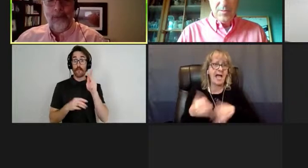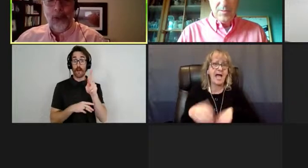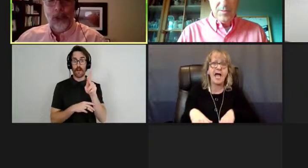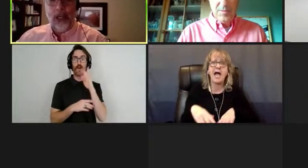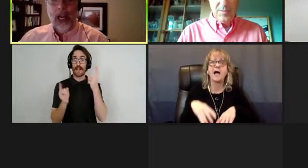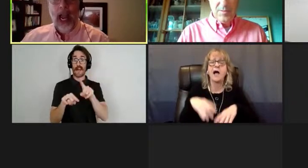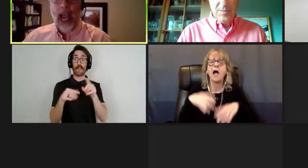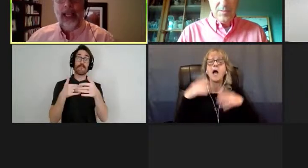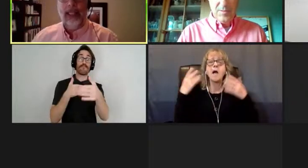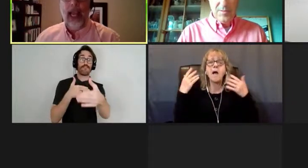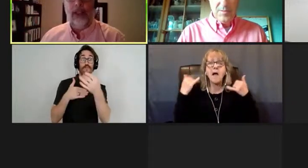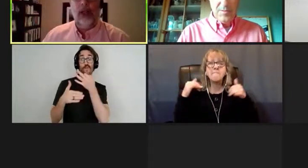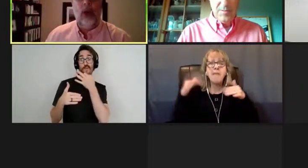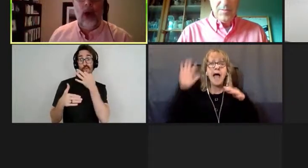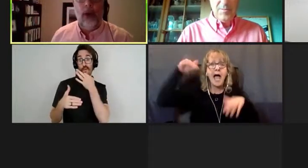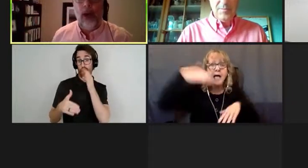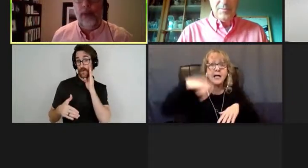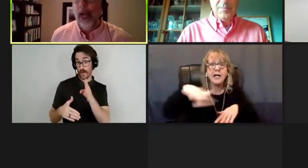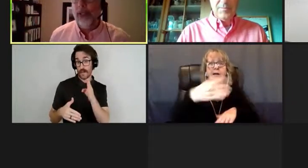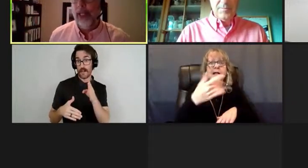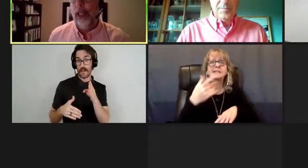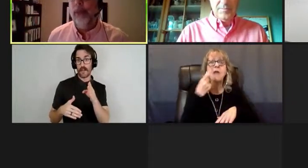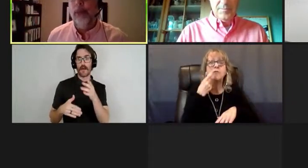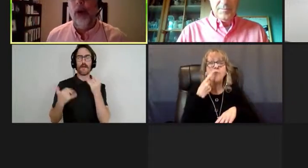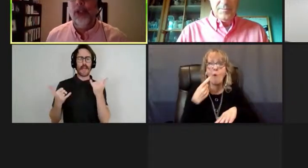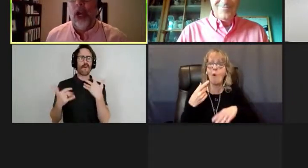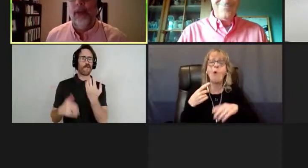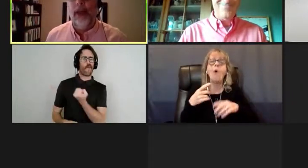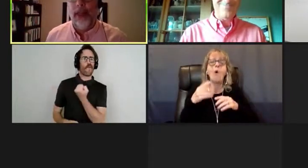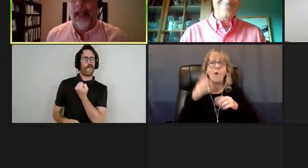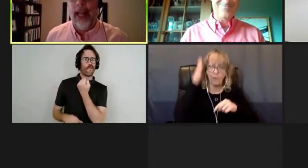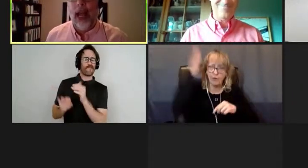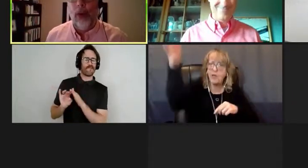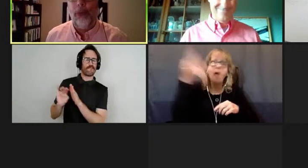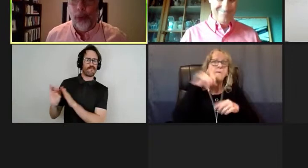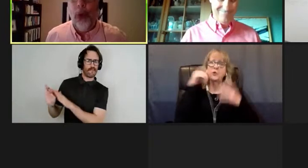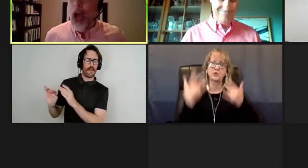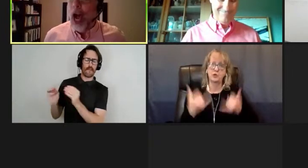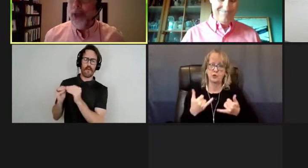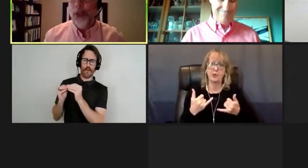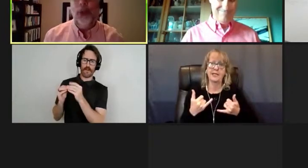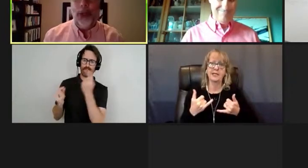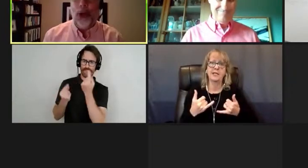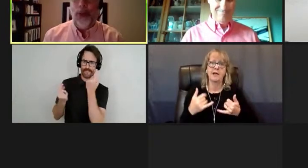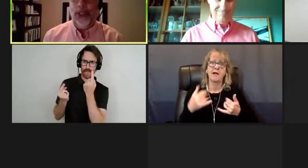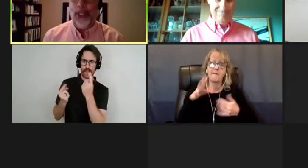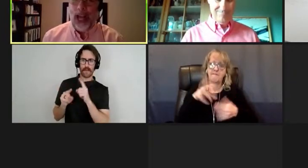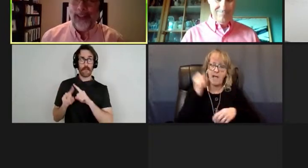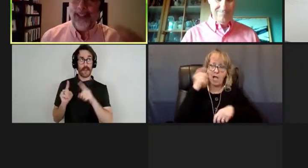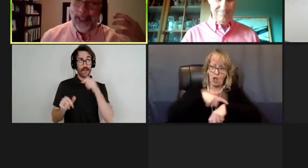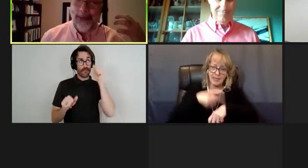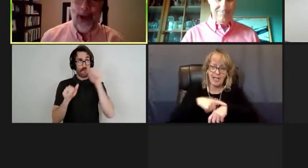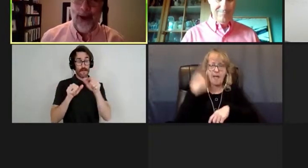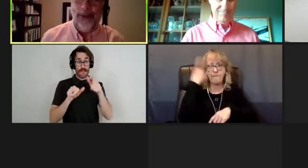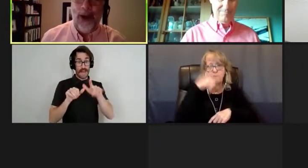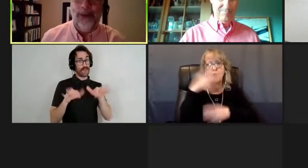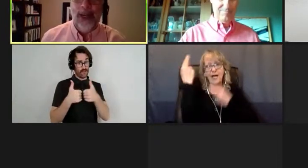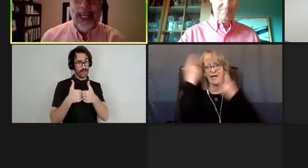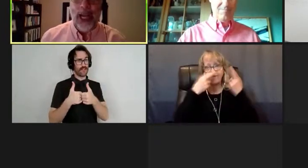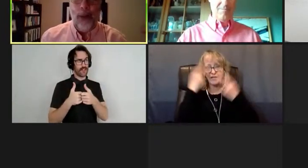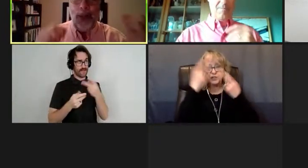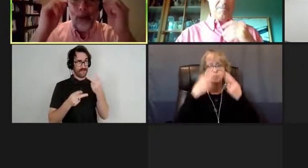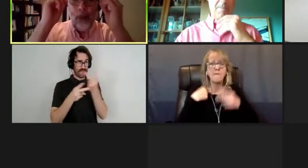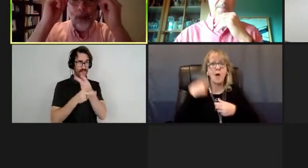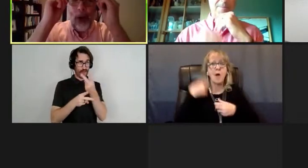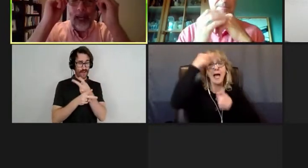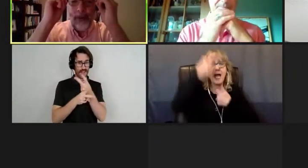distant future. And so I want to buy us a little bit more time and think that one through. I do recall the challenge of